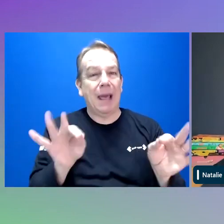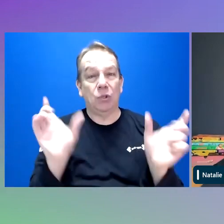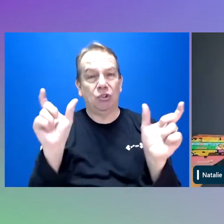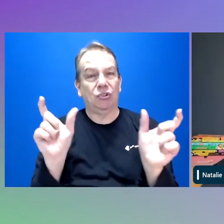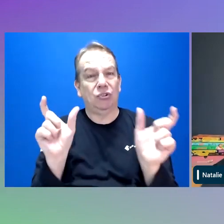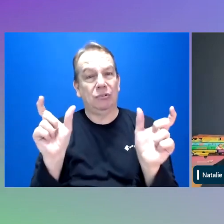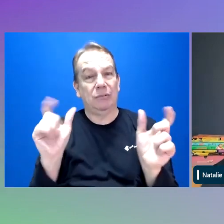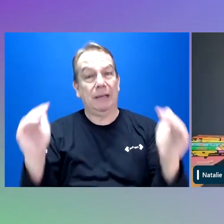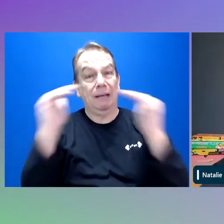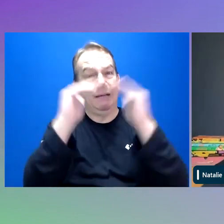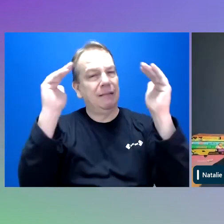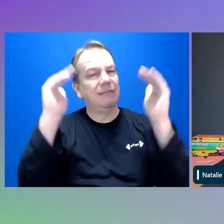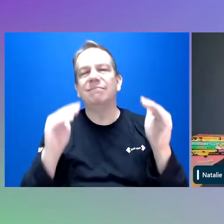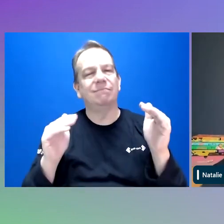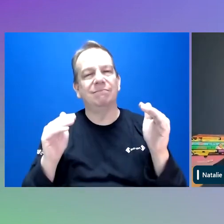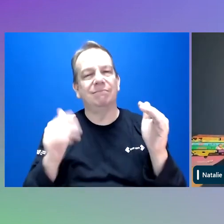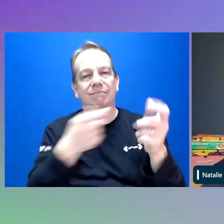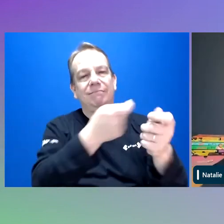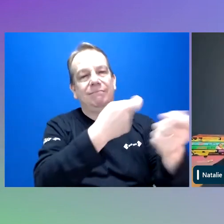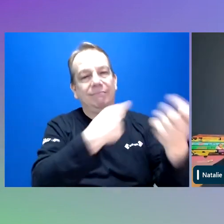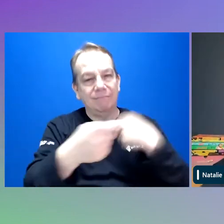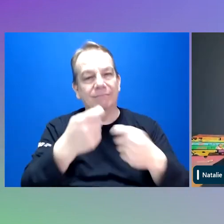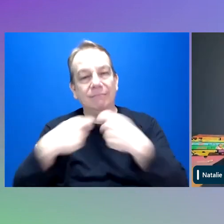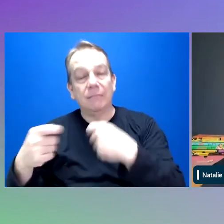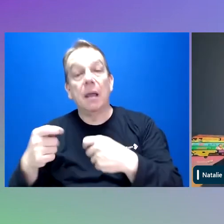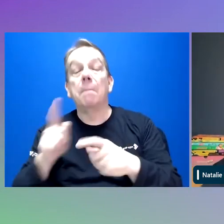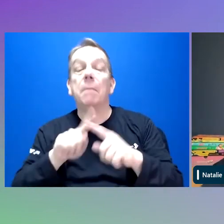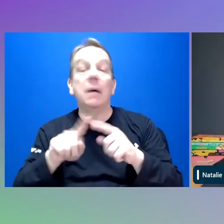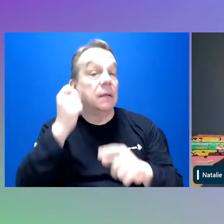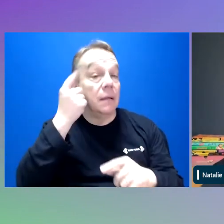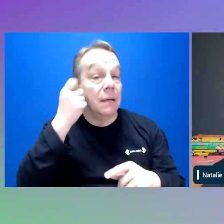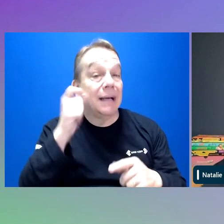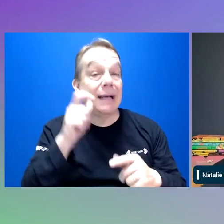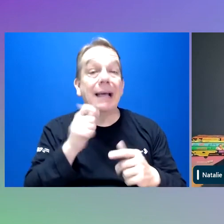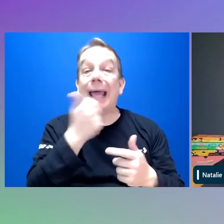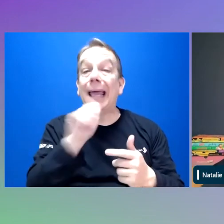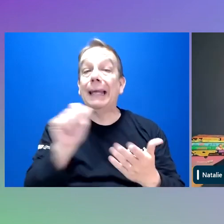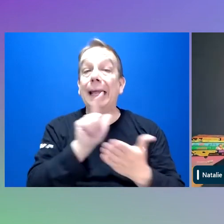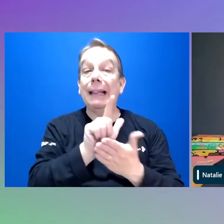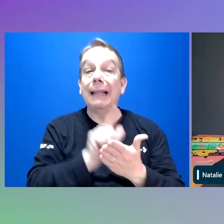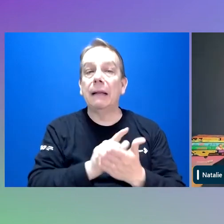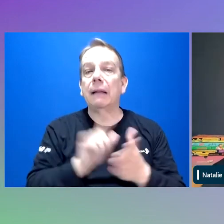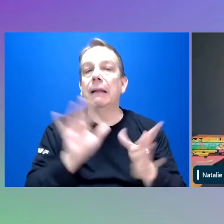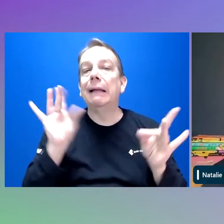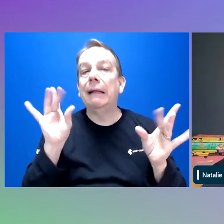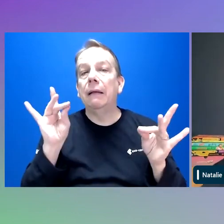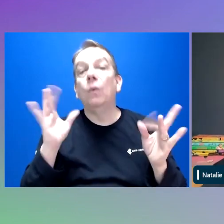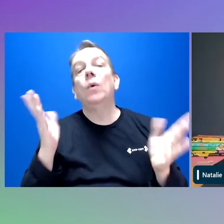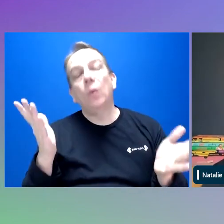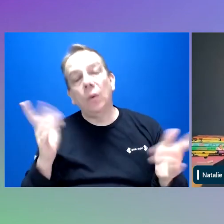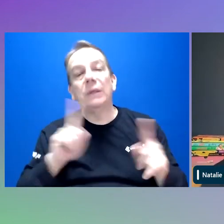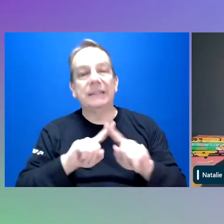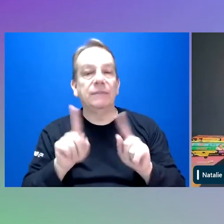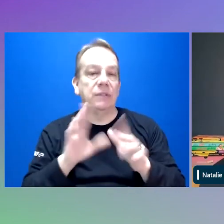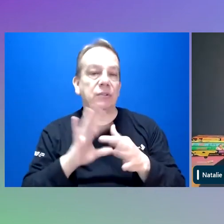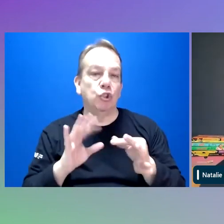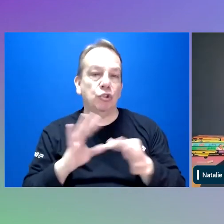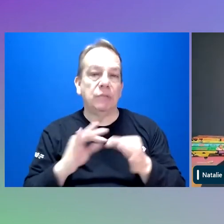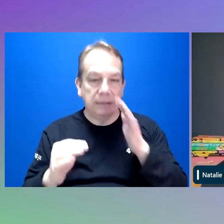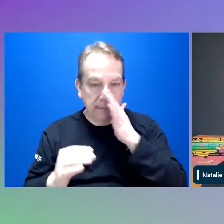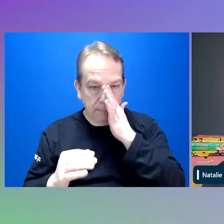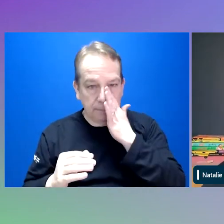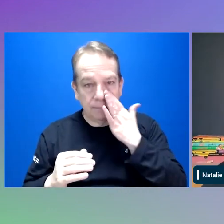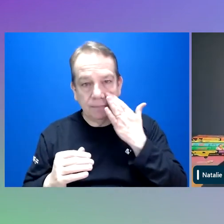legal red flags. So the things that were kind of optimized weren't exactly